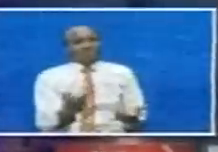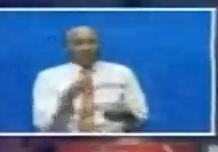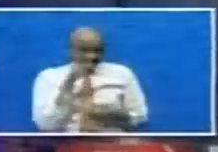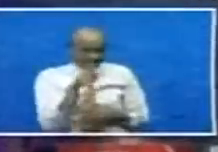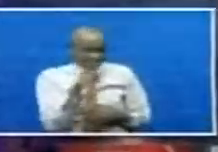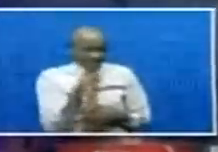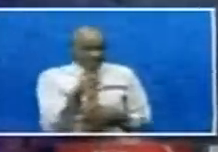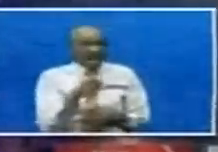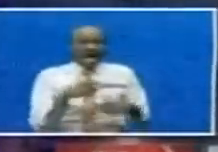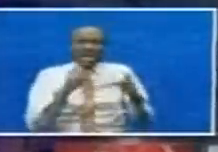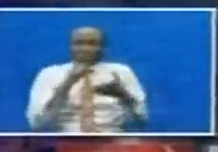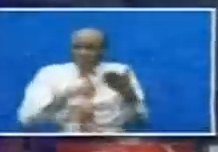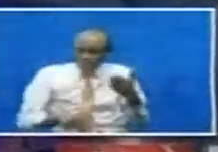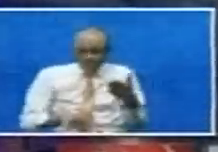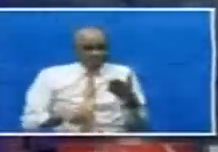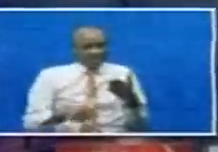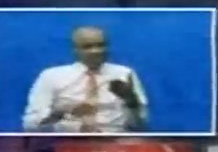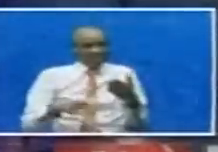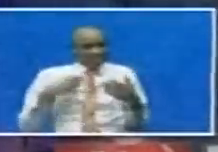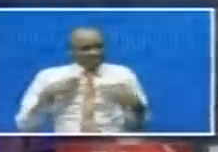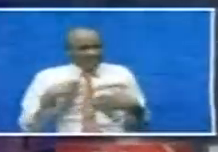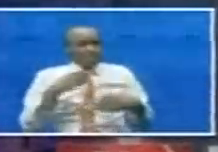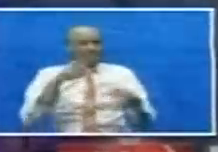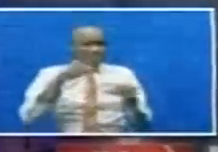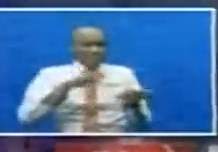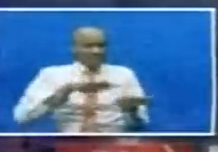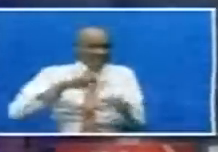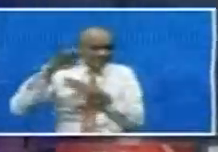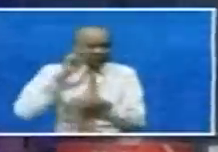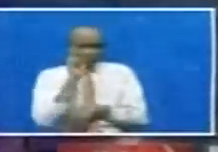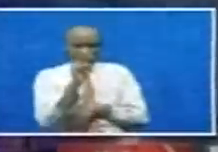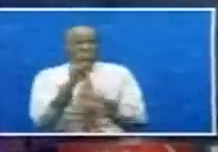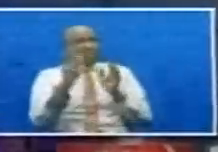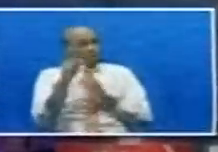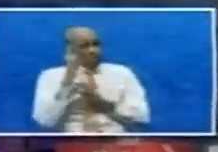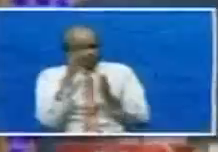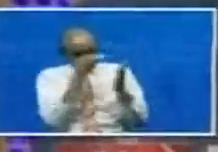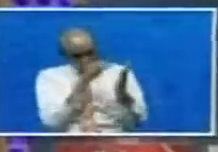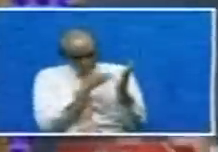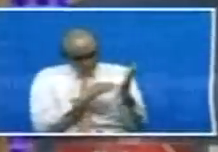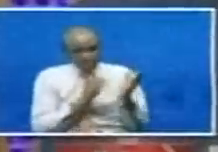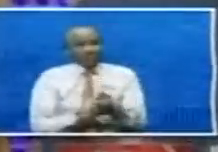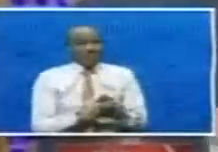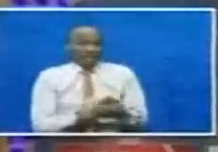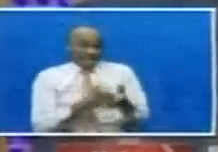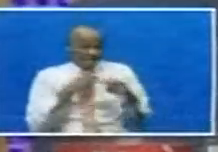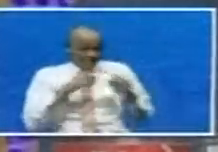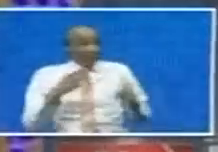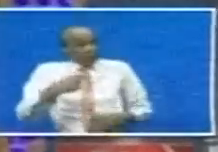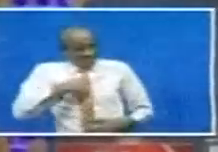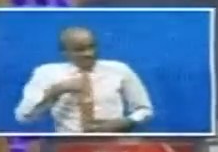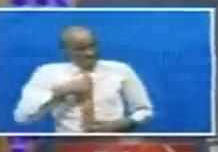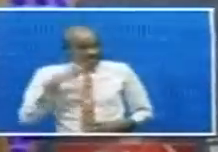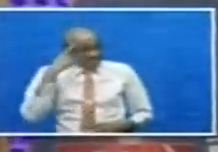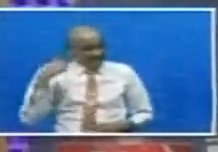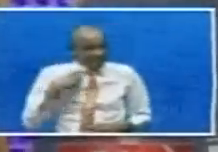that allows the Parliament to look at those regulations. Now, for me, as far as the legality of appointment is concerned,